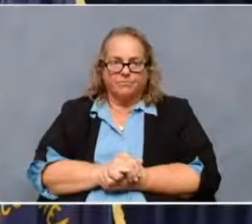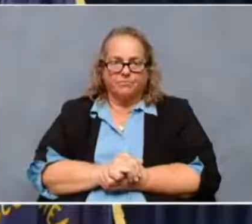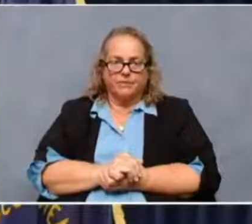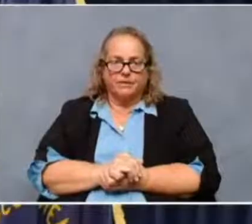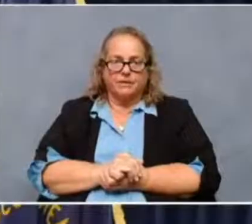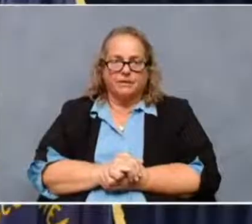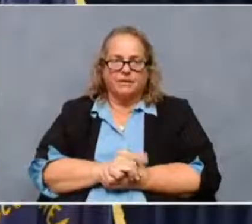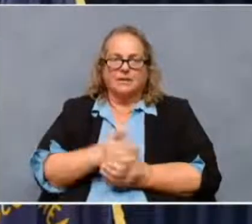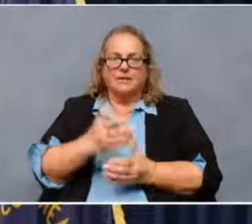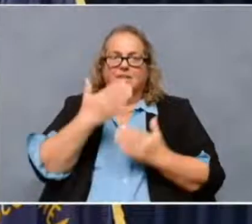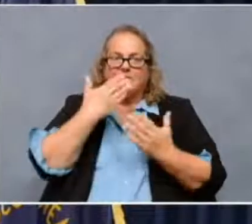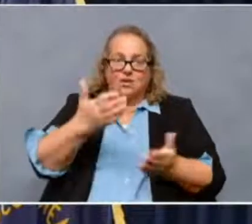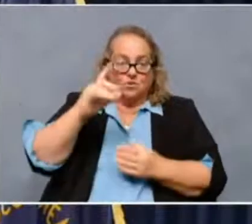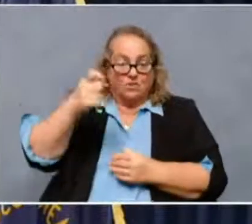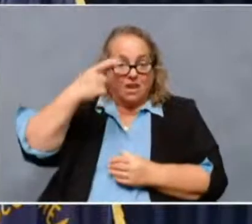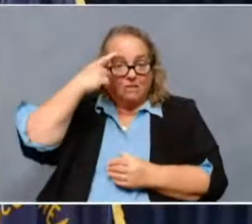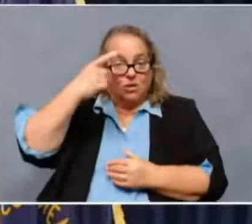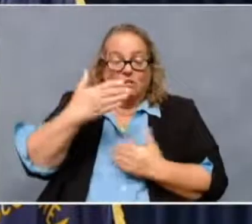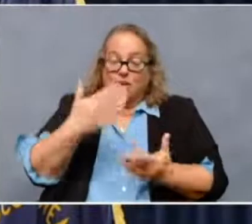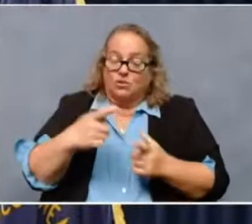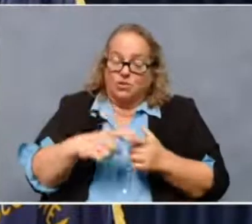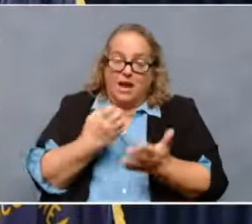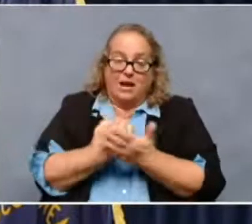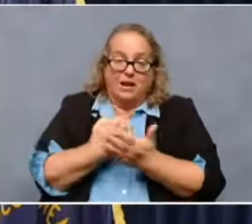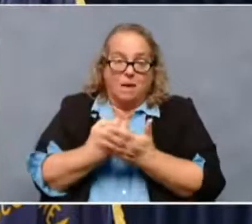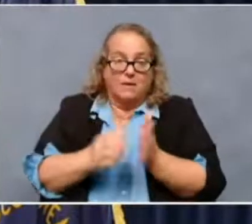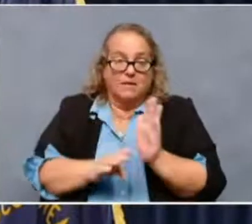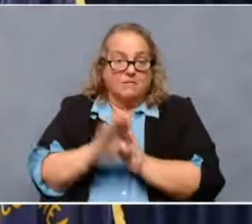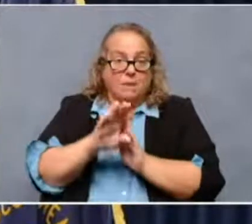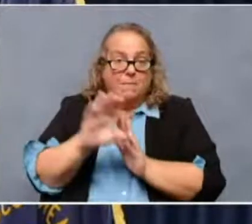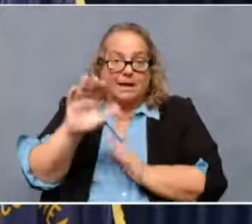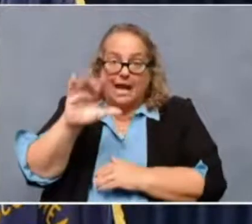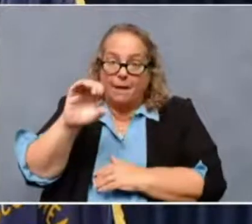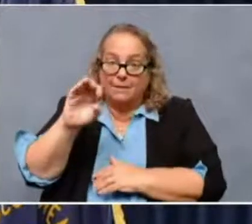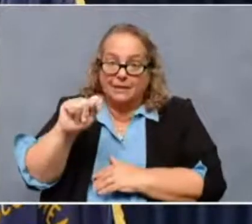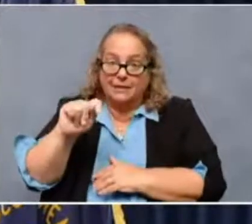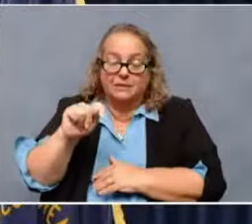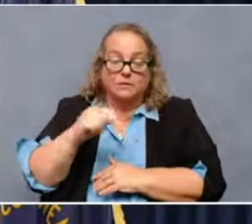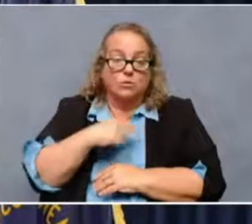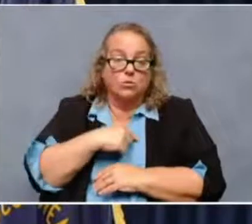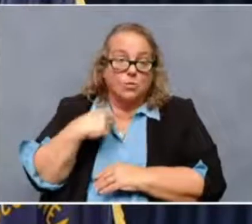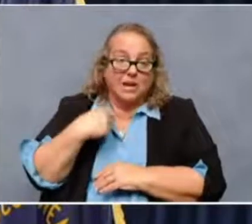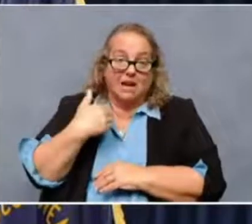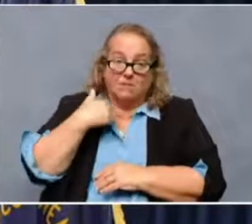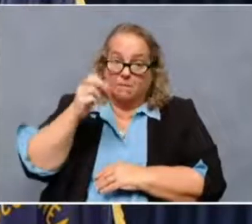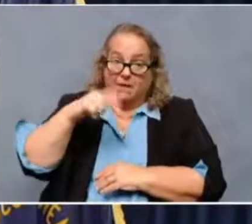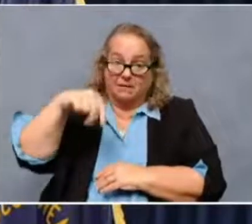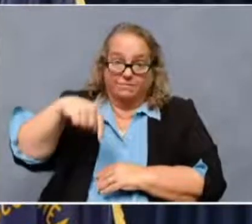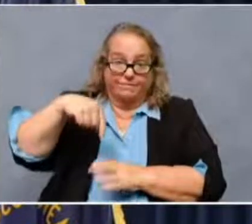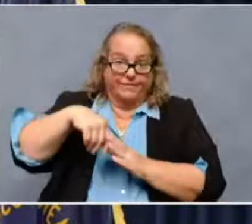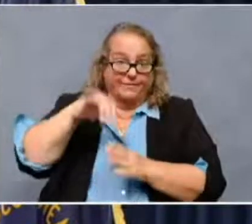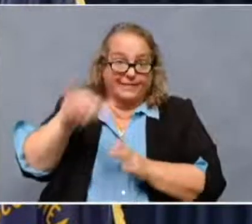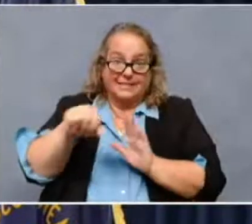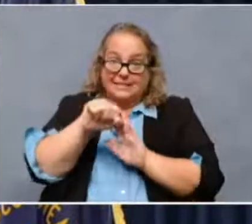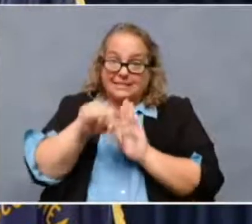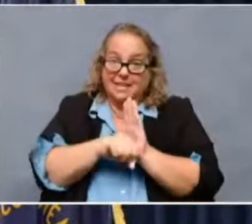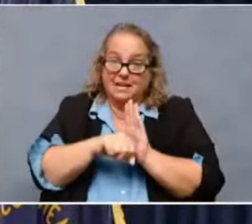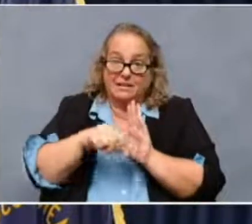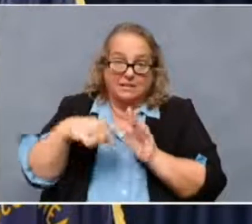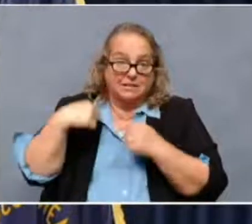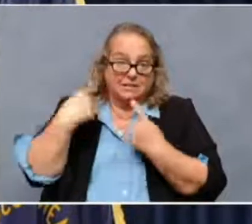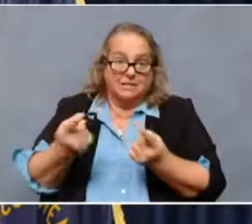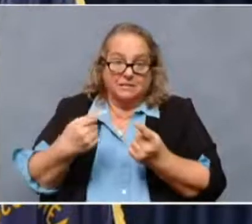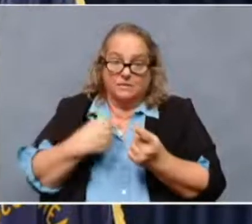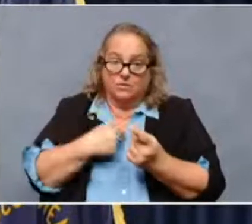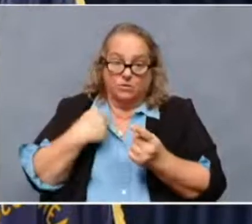Thank you, Governor. Thank you to the Economic Development Cabinet. We have been in the state for since our inception. It